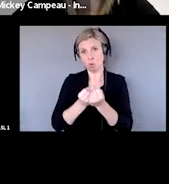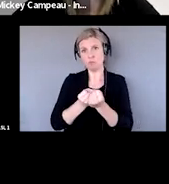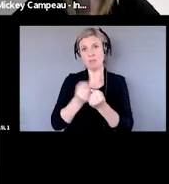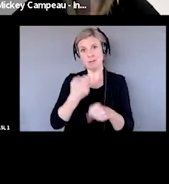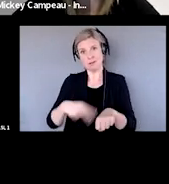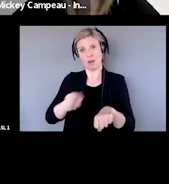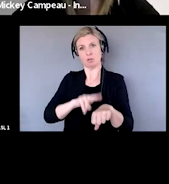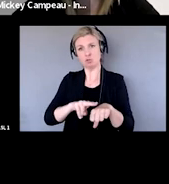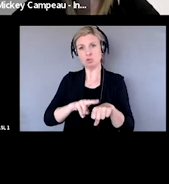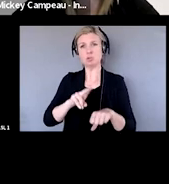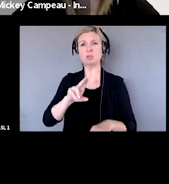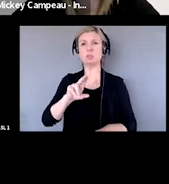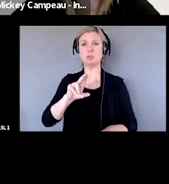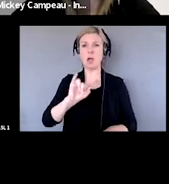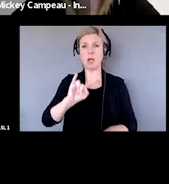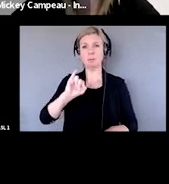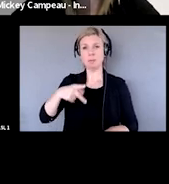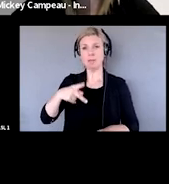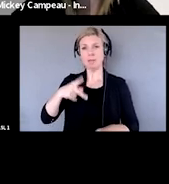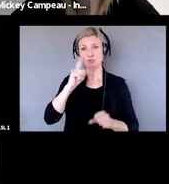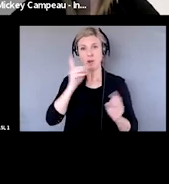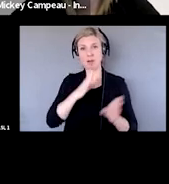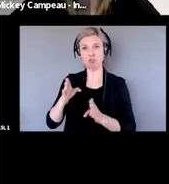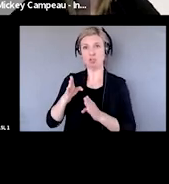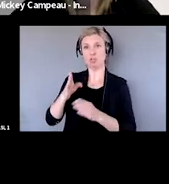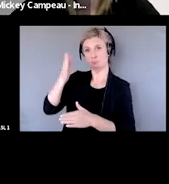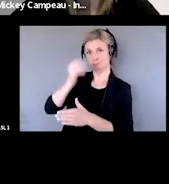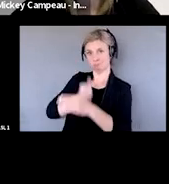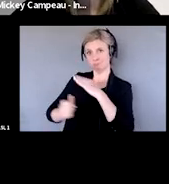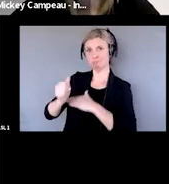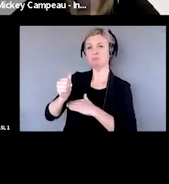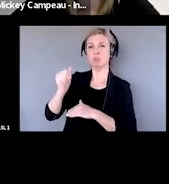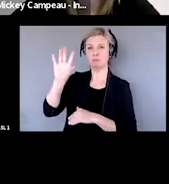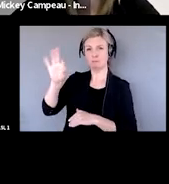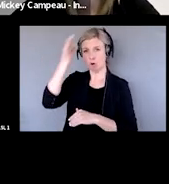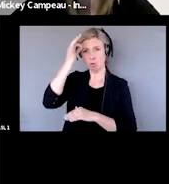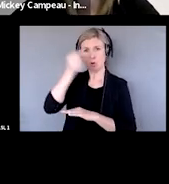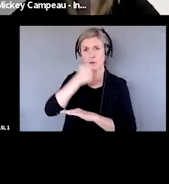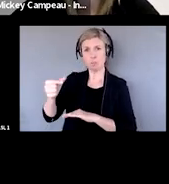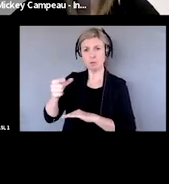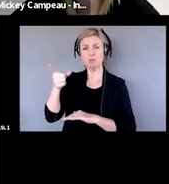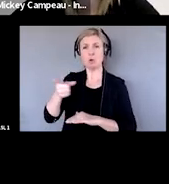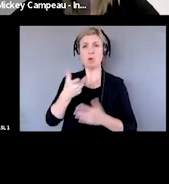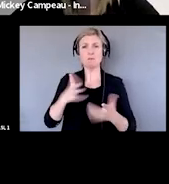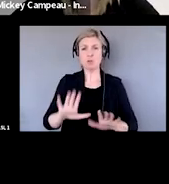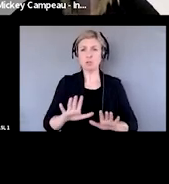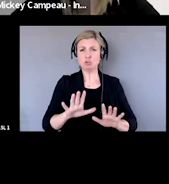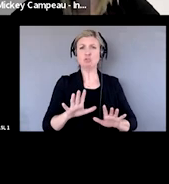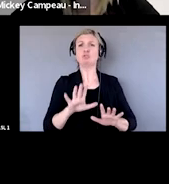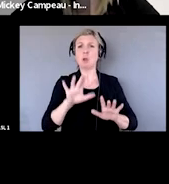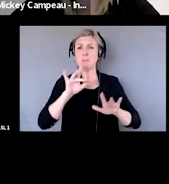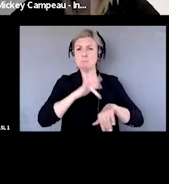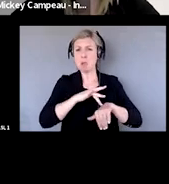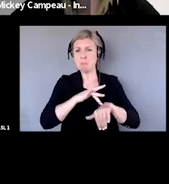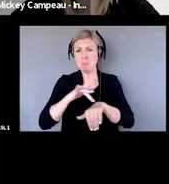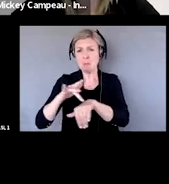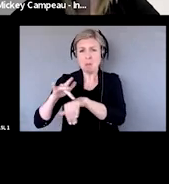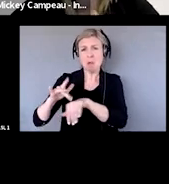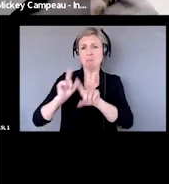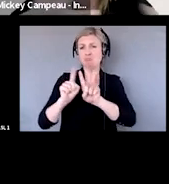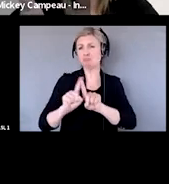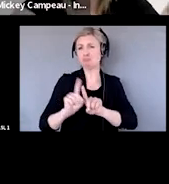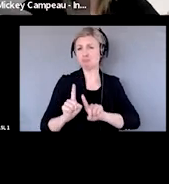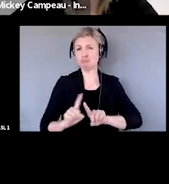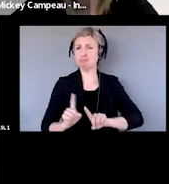federal government. Since then, he's gained extensive knowledge of the IP ecosystem in Canada, and I will tell